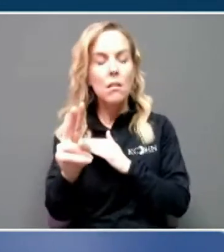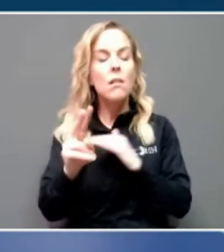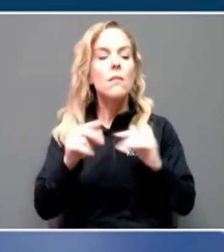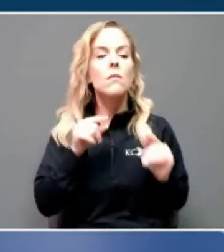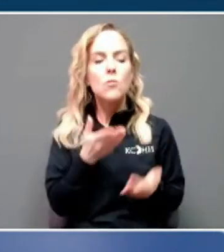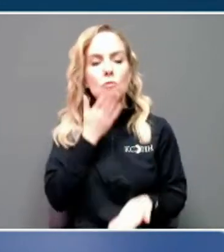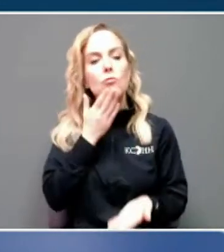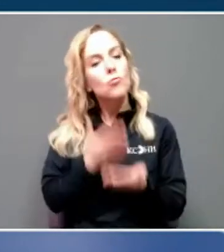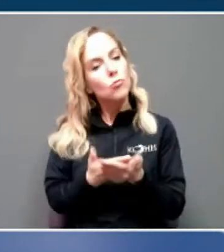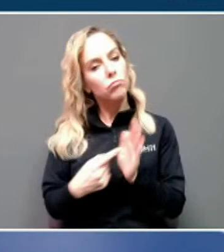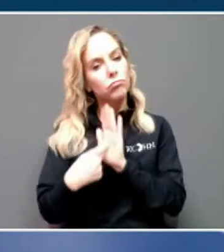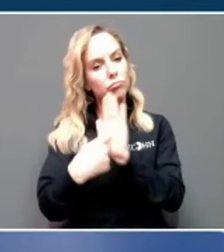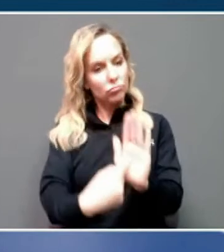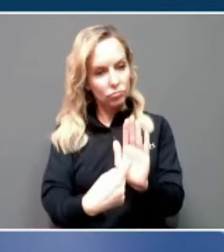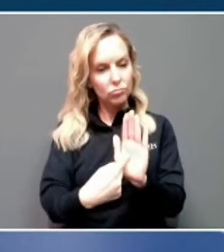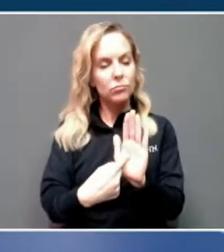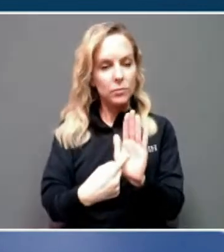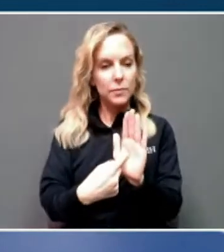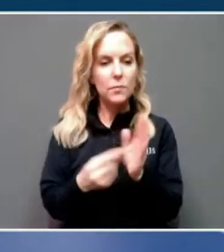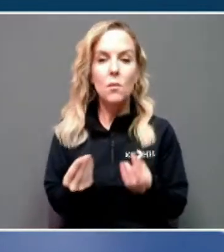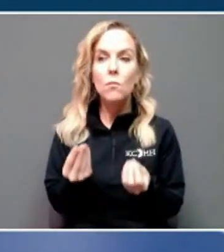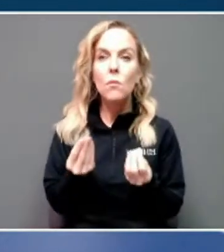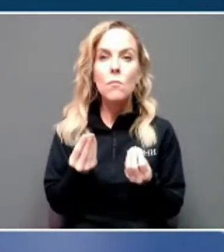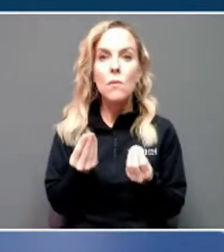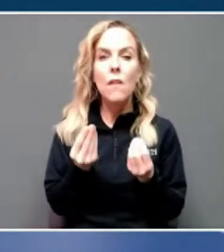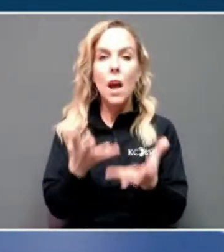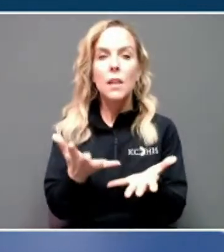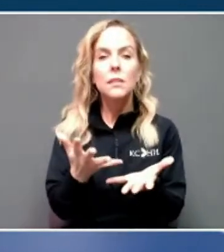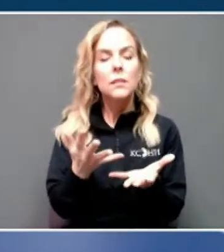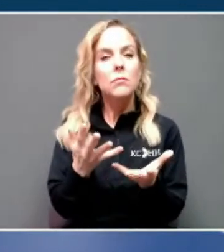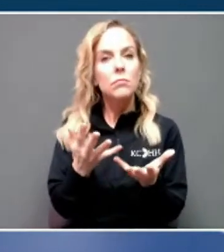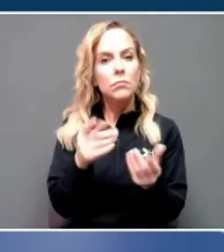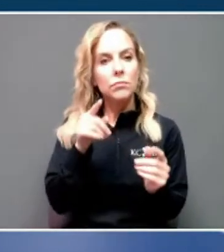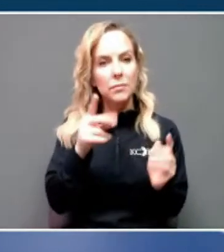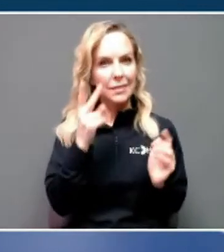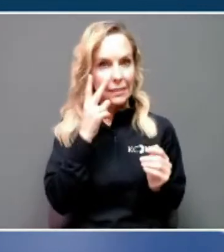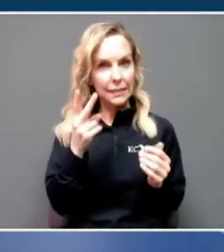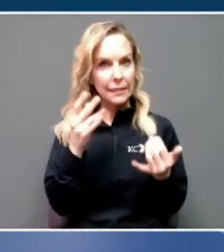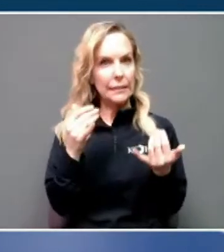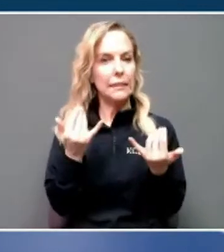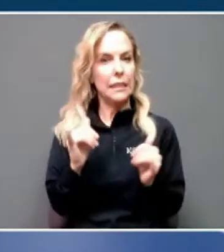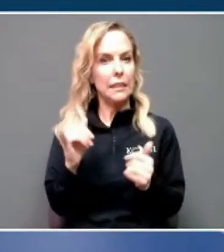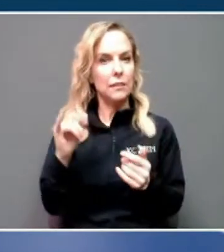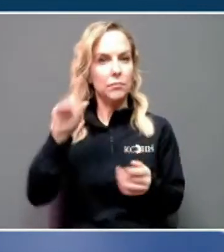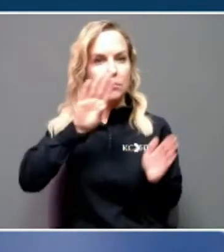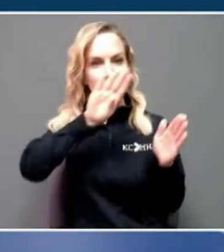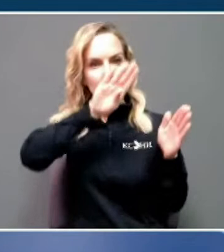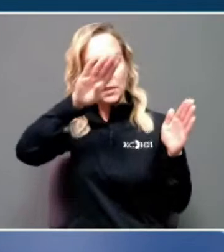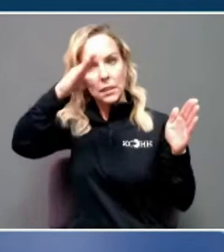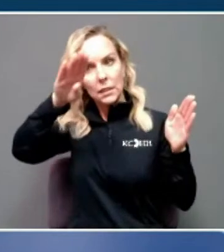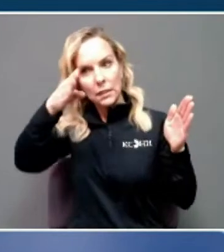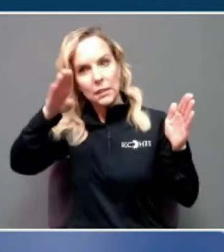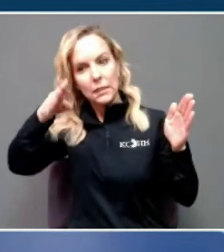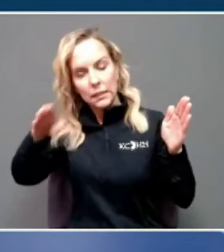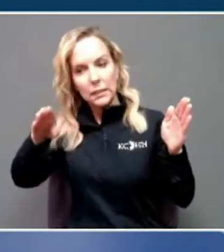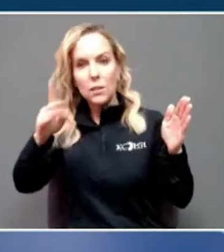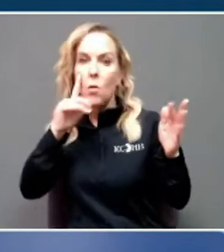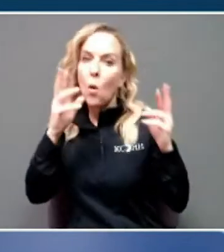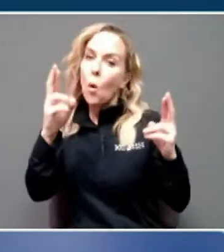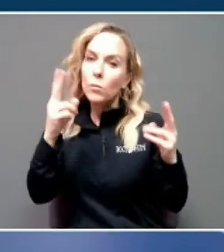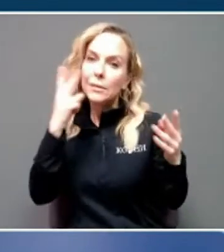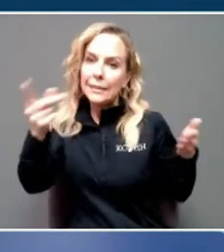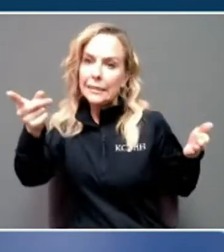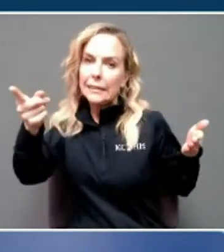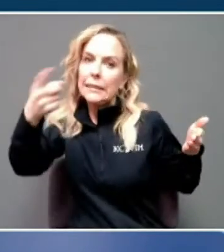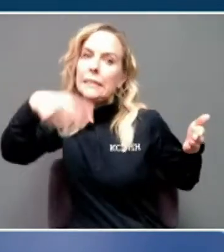sign, and provided we continue to see declines this week, we would expect even greater ones next week. But we're not